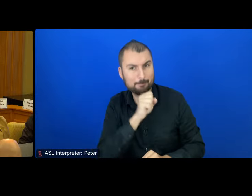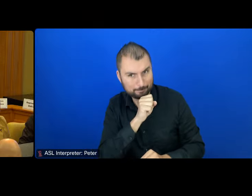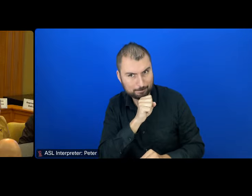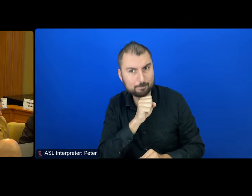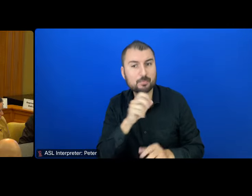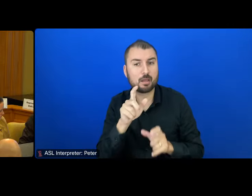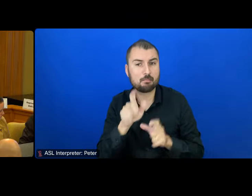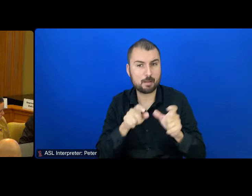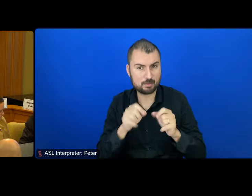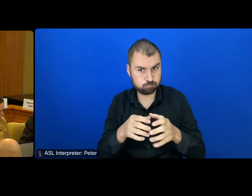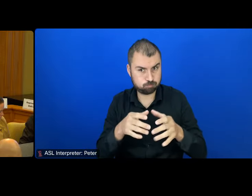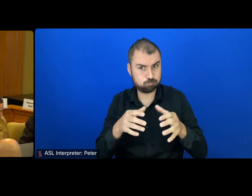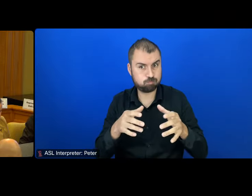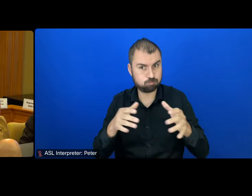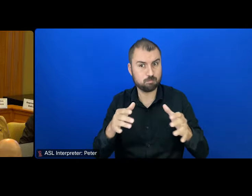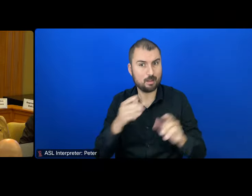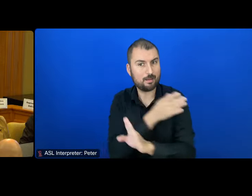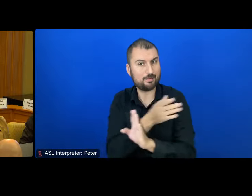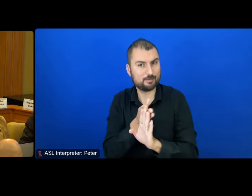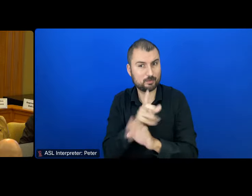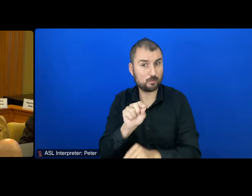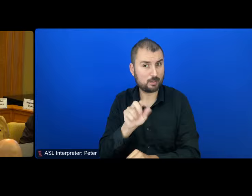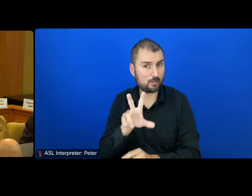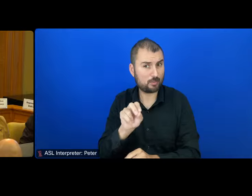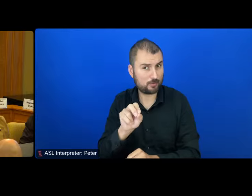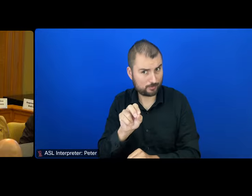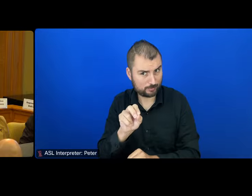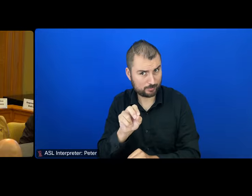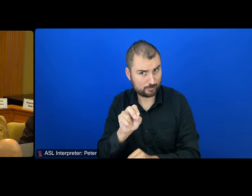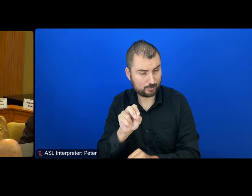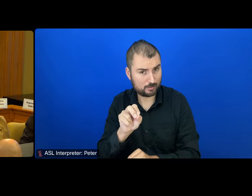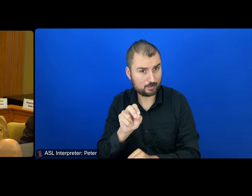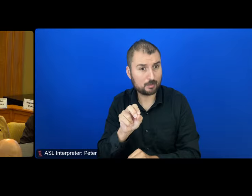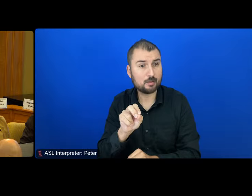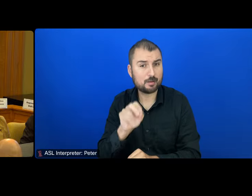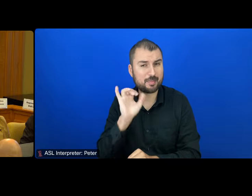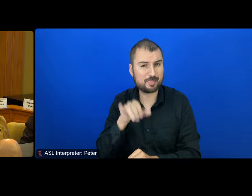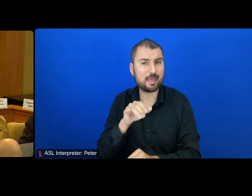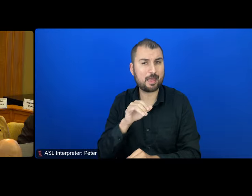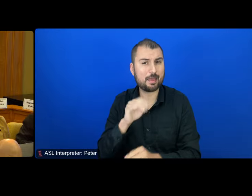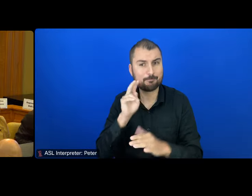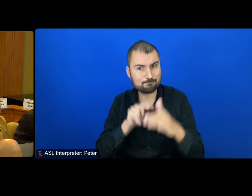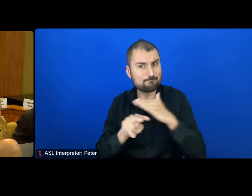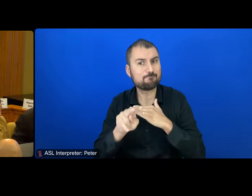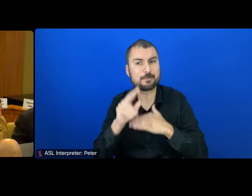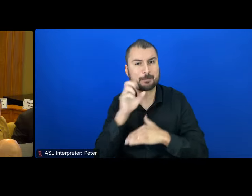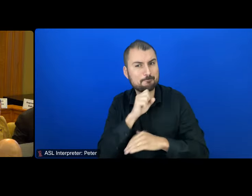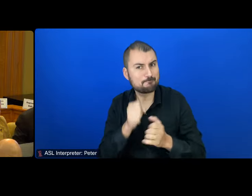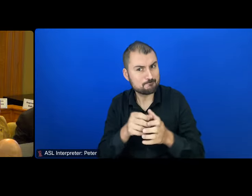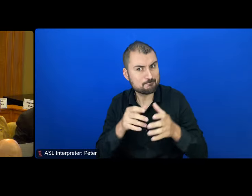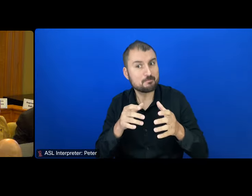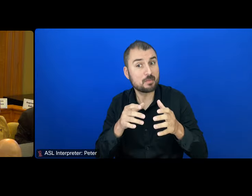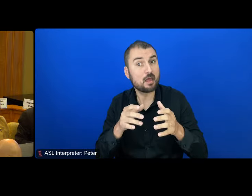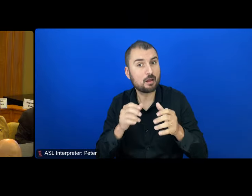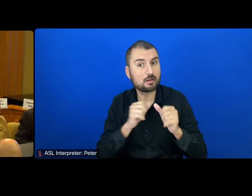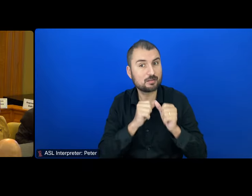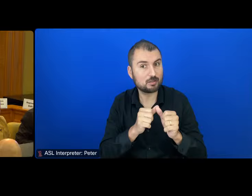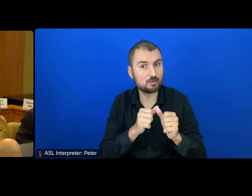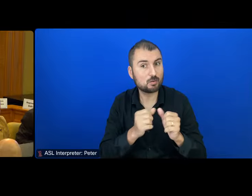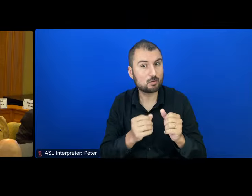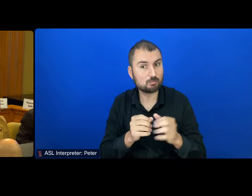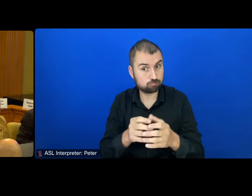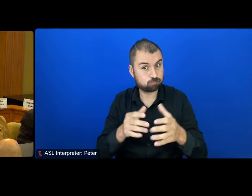and the estimates are expected to keep the population growing until 2034.